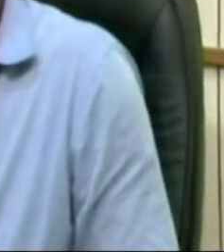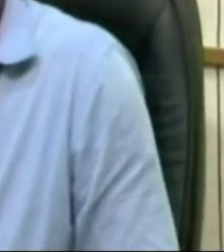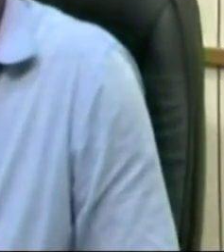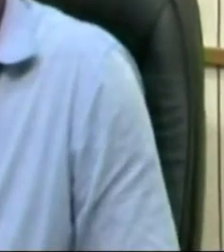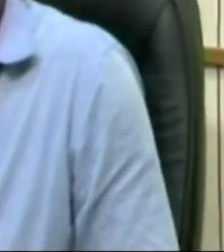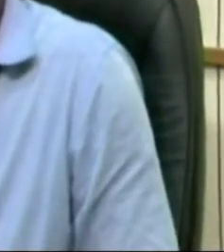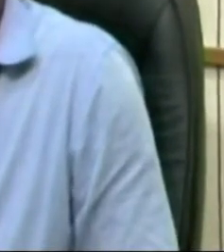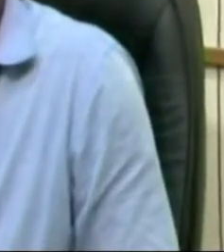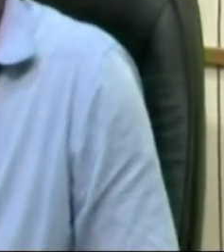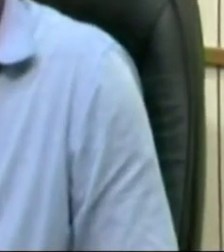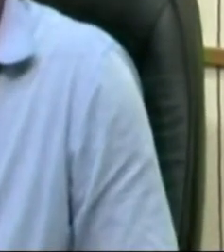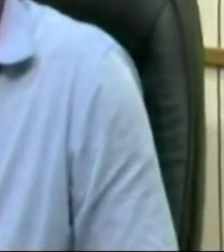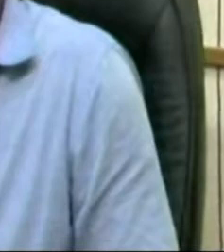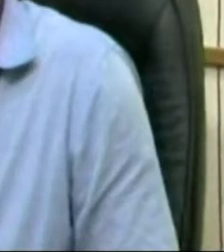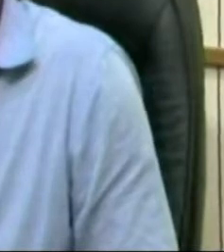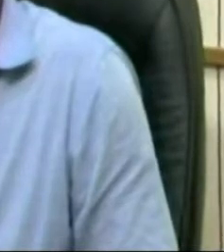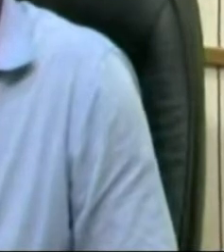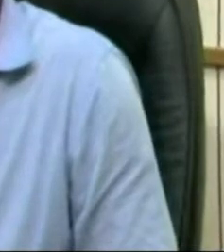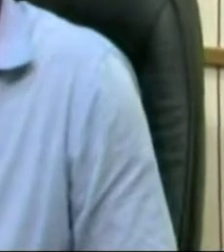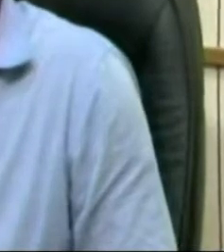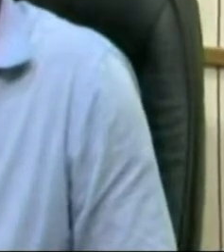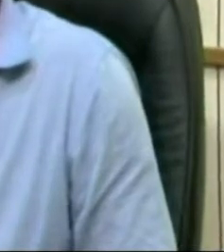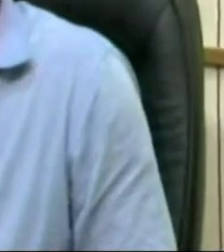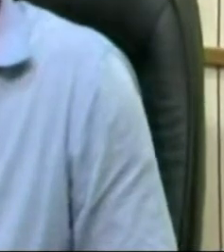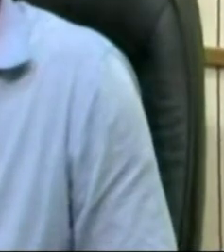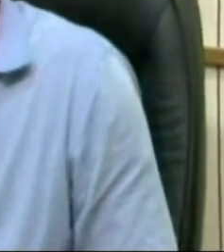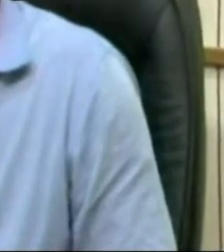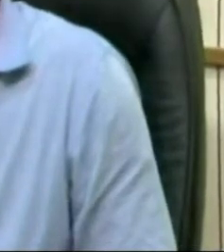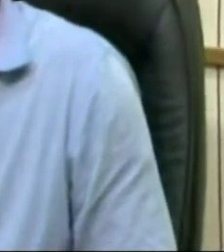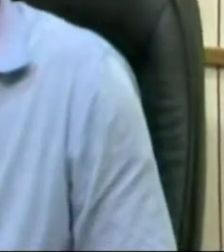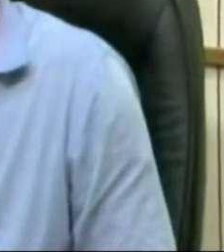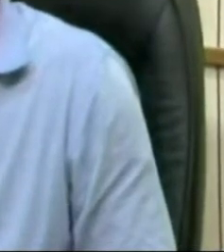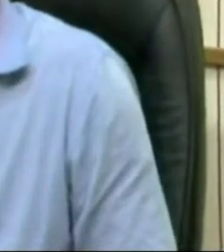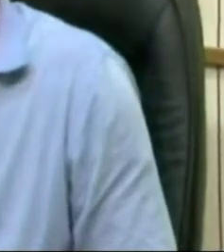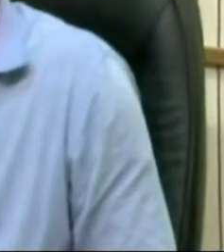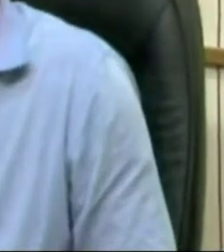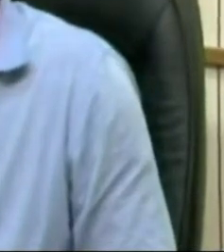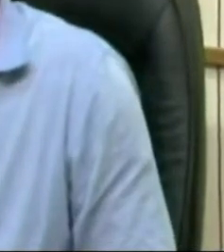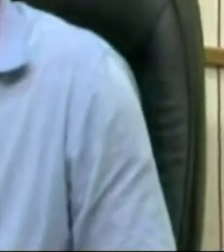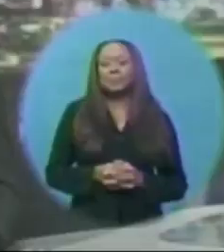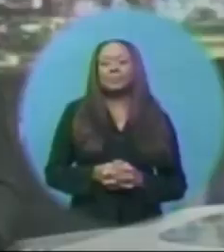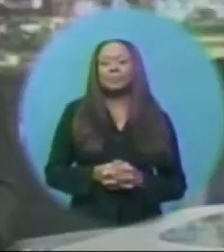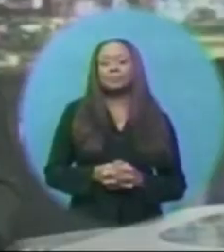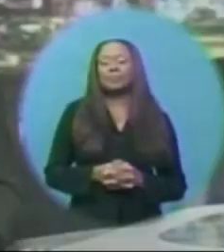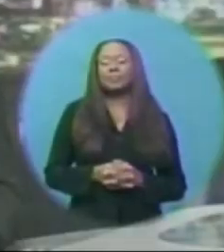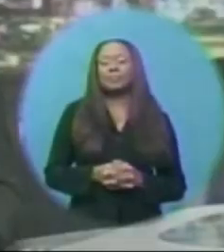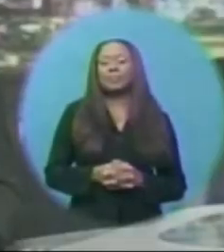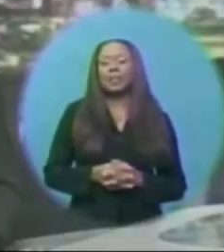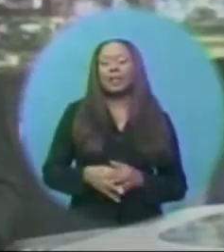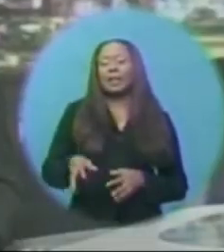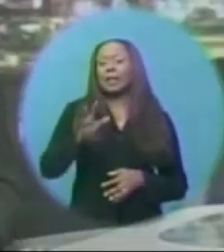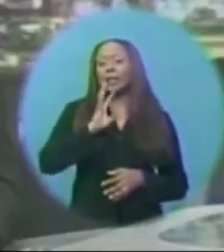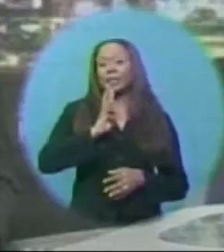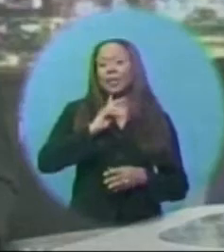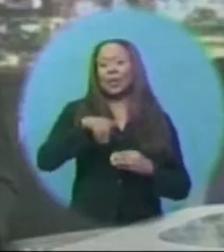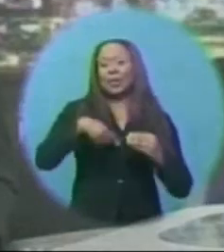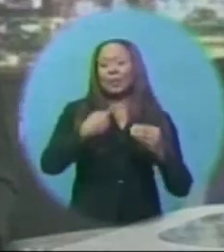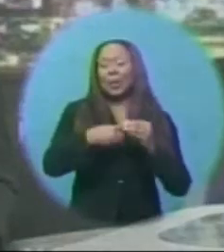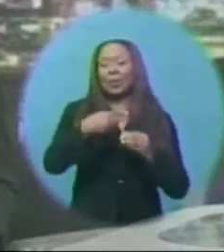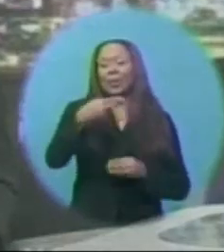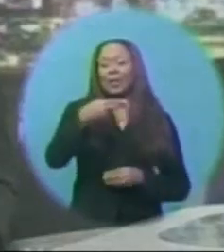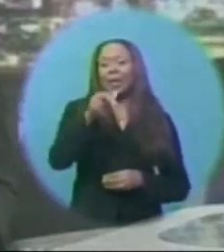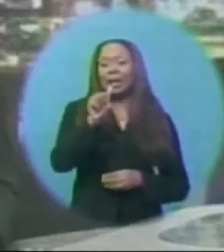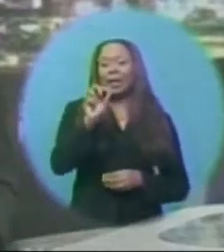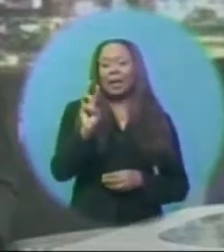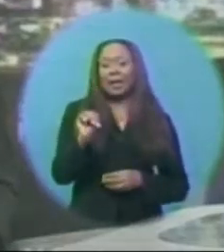other persons in order to ensure that we can develop the sector. Now, referring to hotly debated